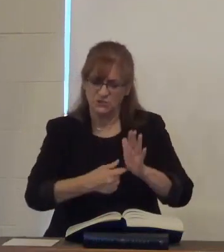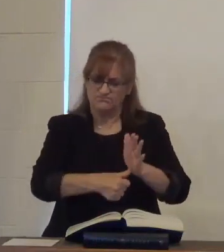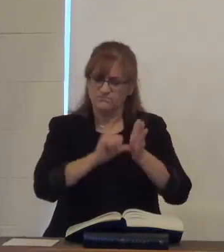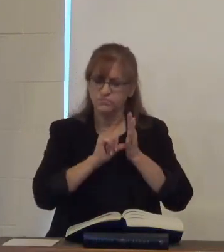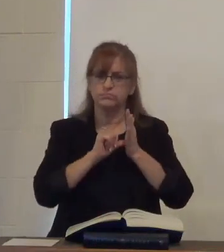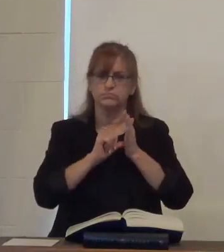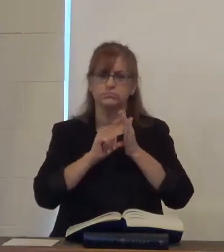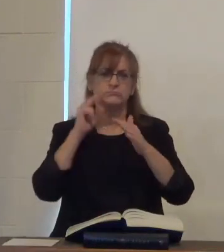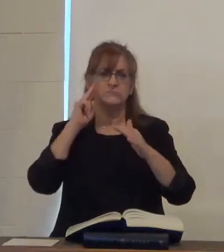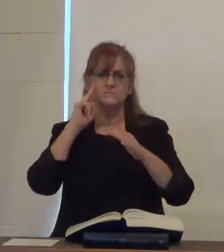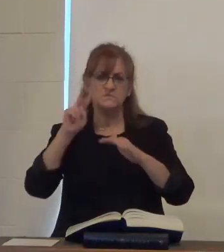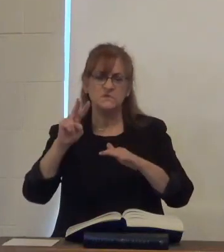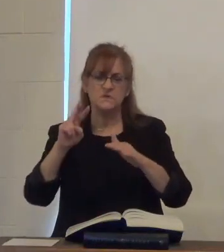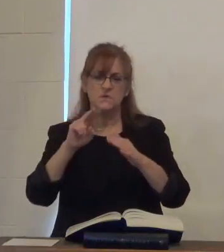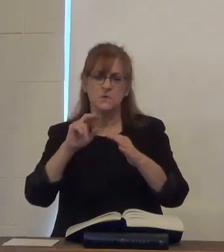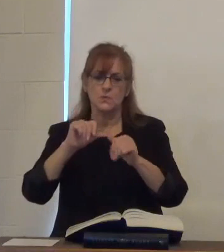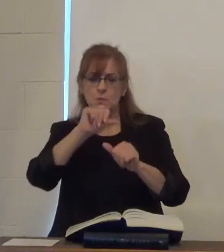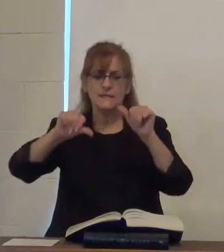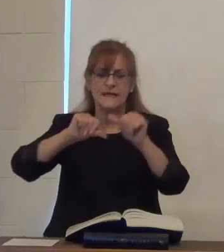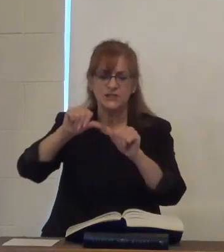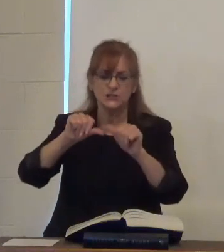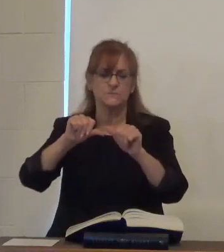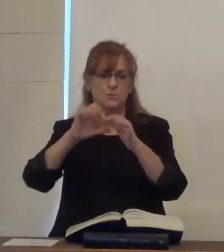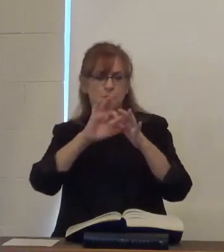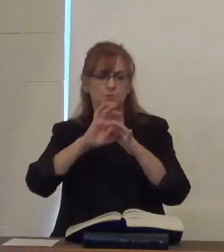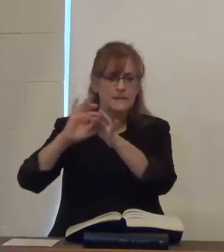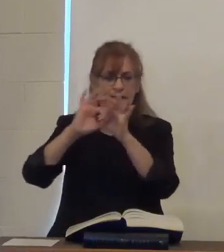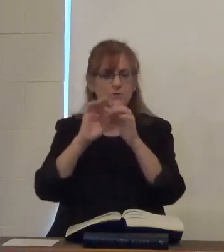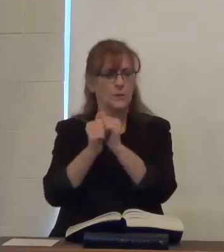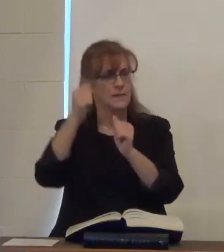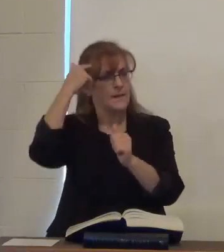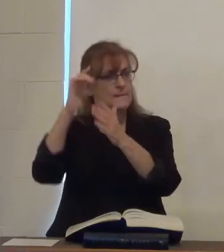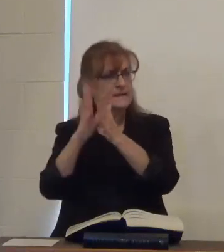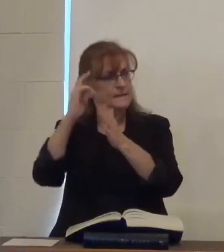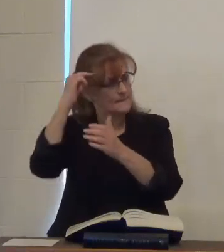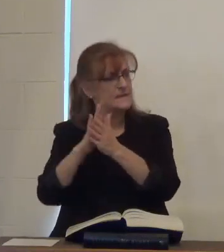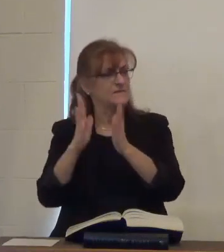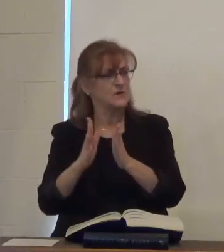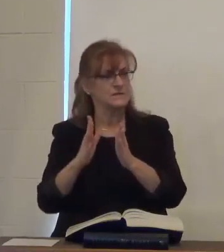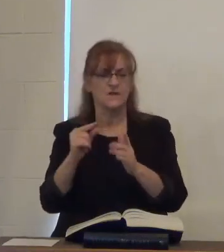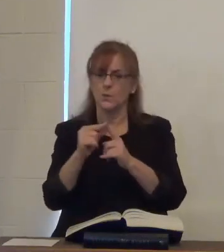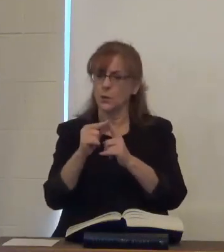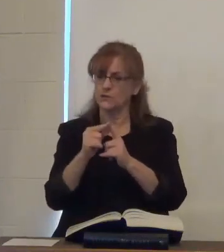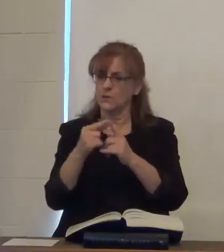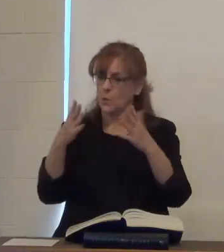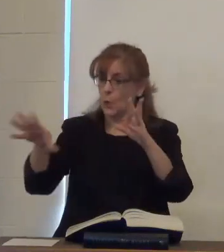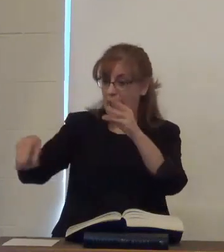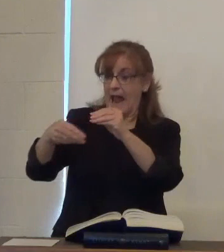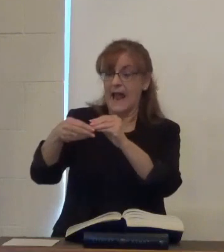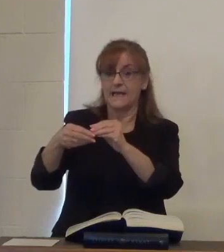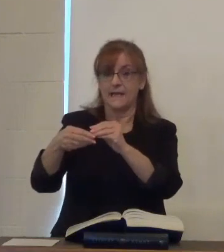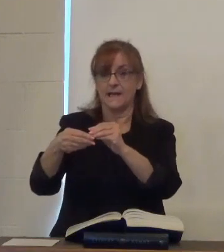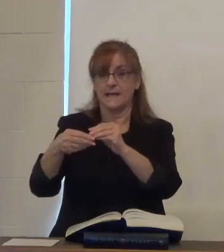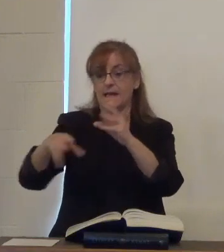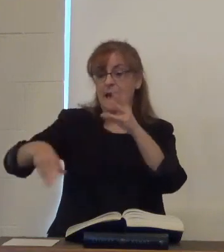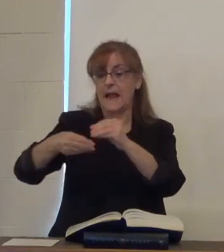visible relationships of the believers. Hence, were added should be understood by of their addition to the